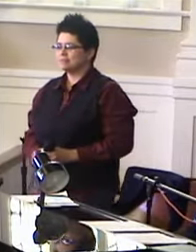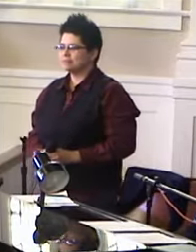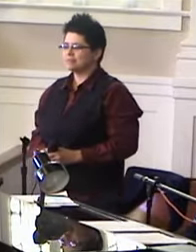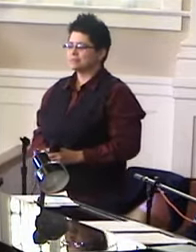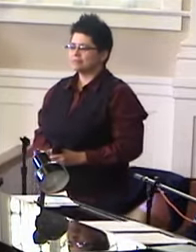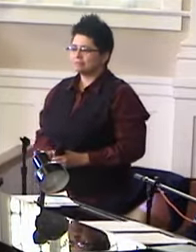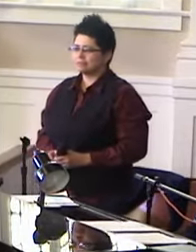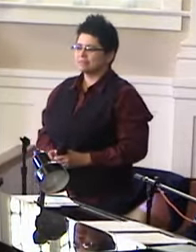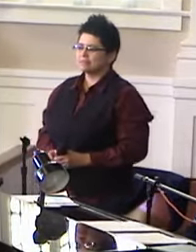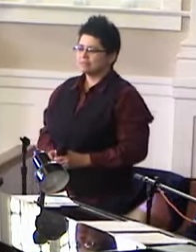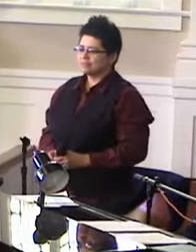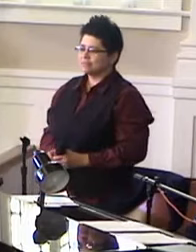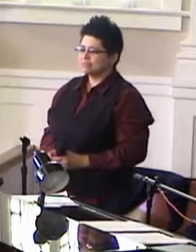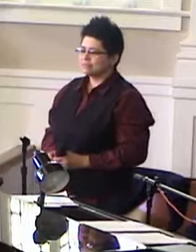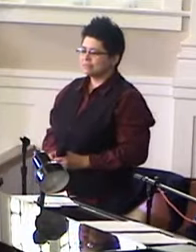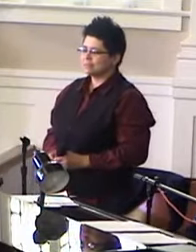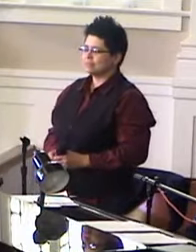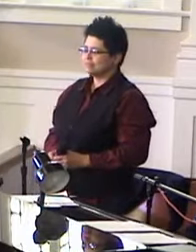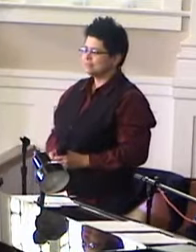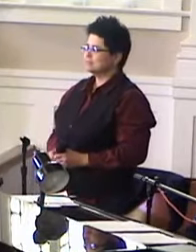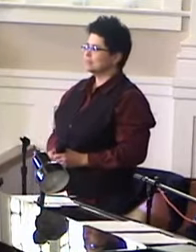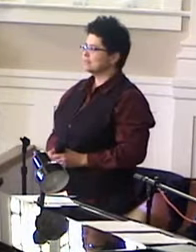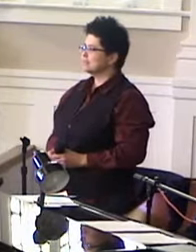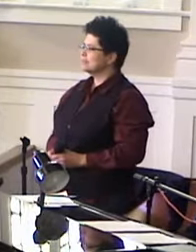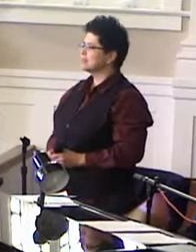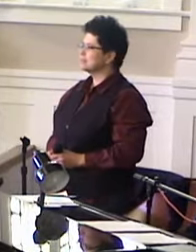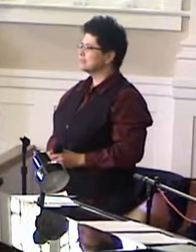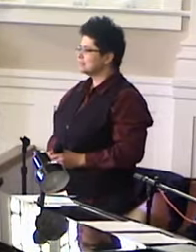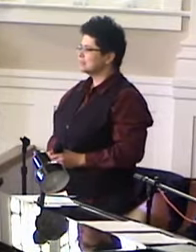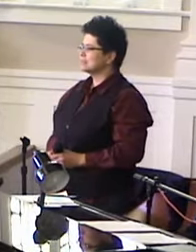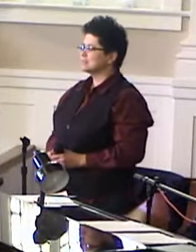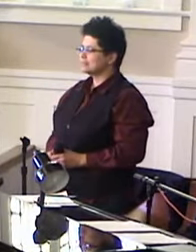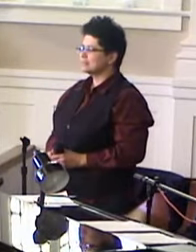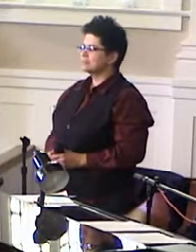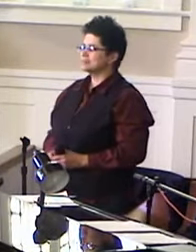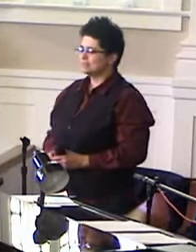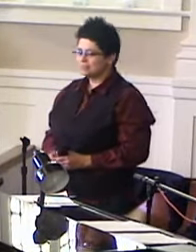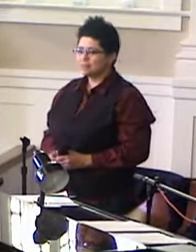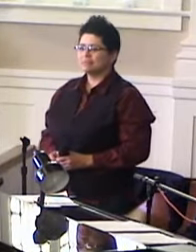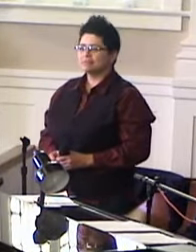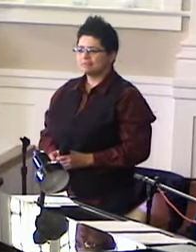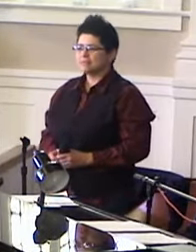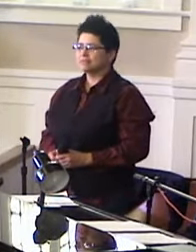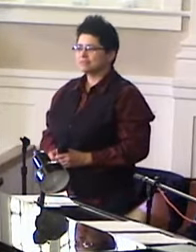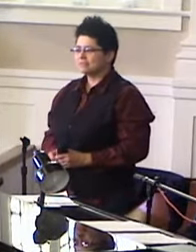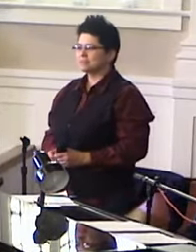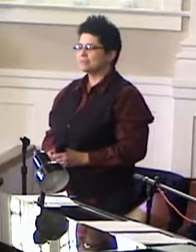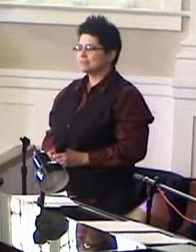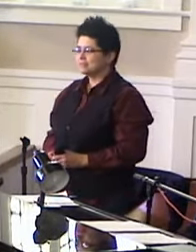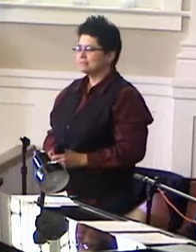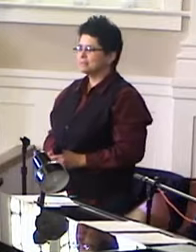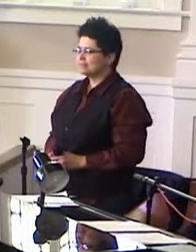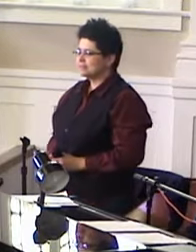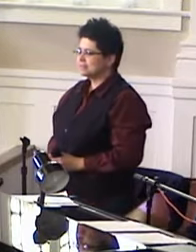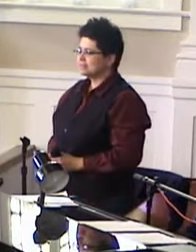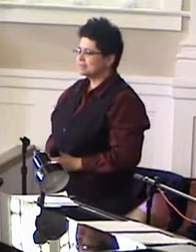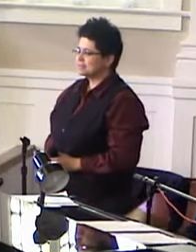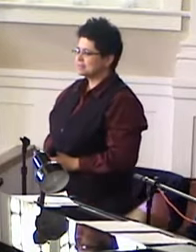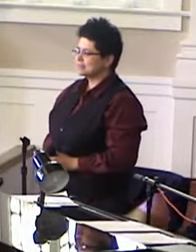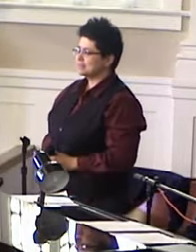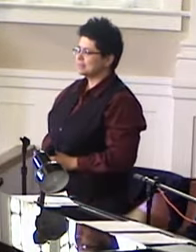to sing. I searched for a leader, but the leader was me. Oh, we've